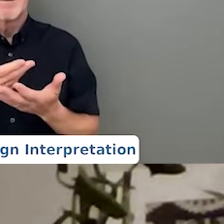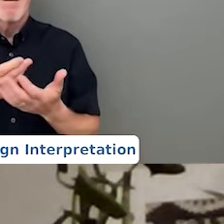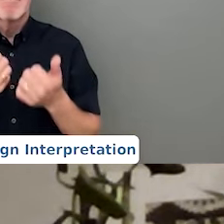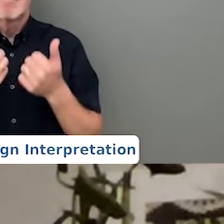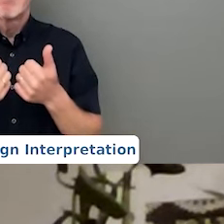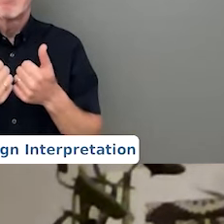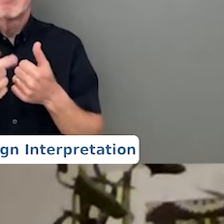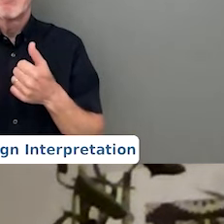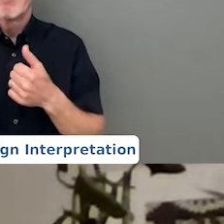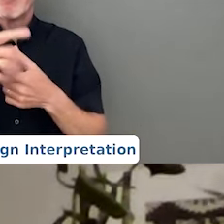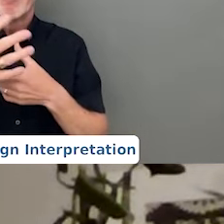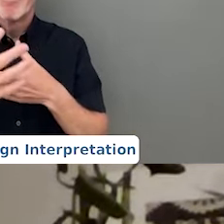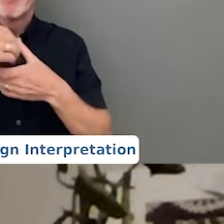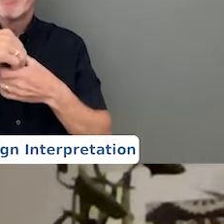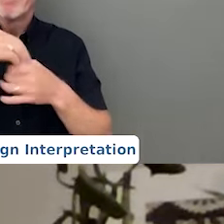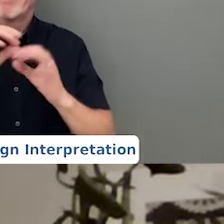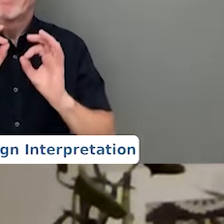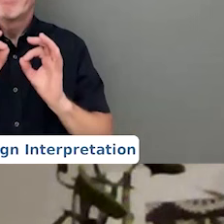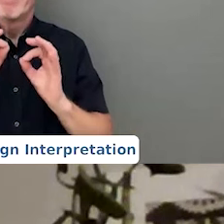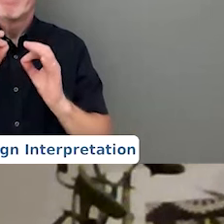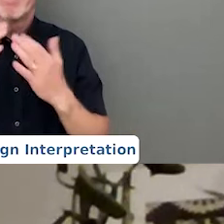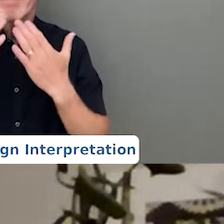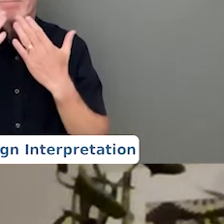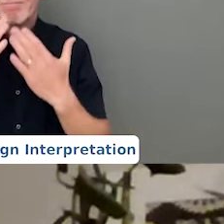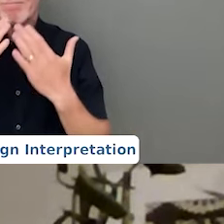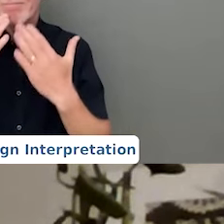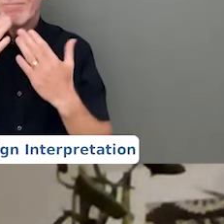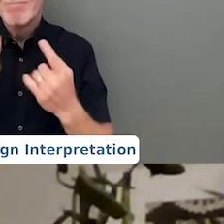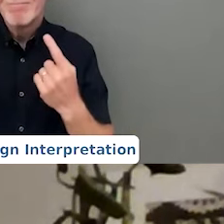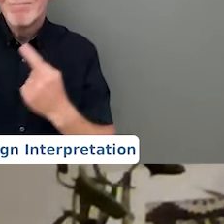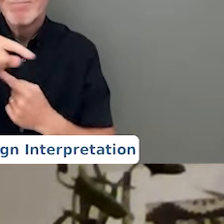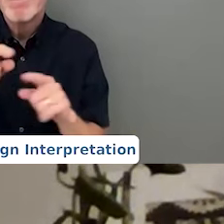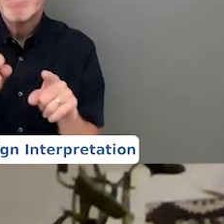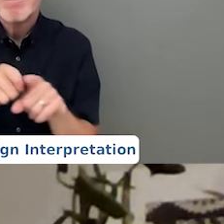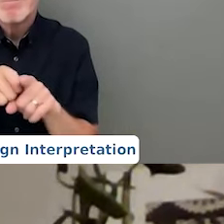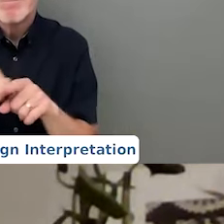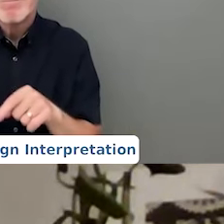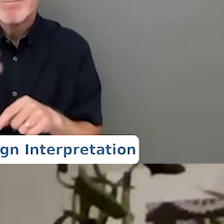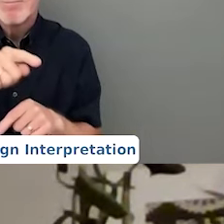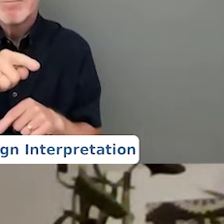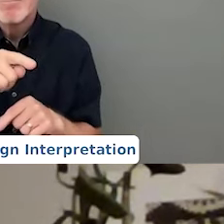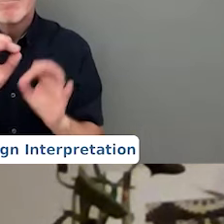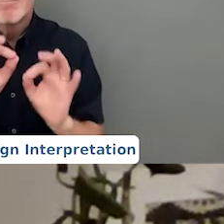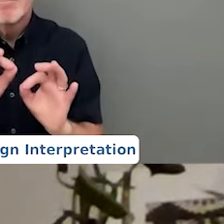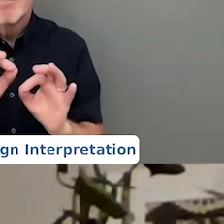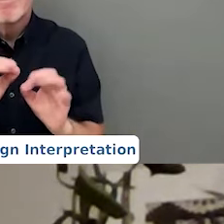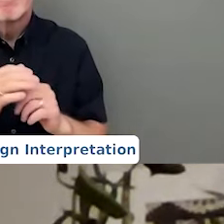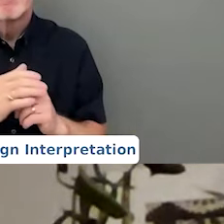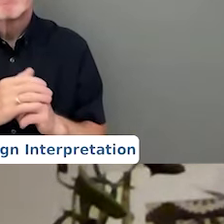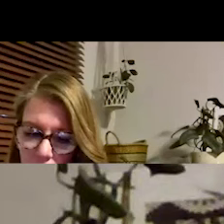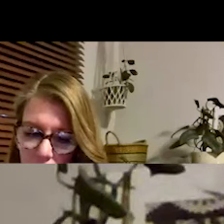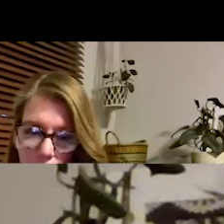to Nanatut for giving us the perspective of the Thai government on the schemes that are in place